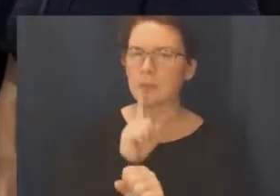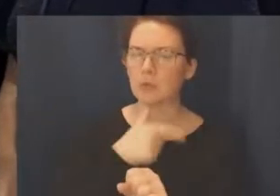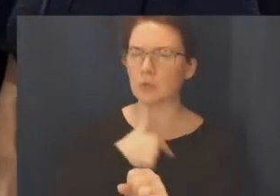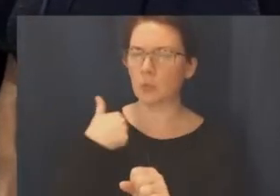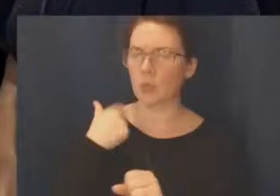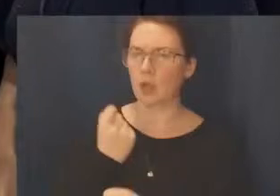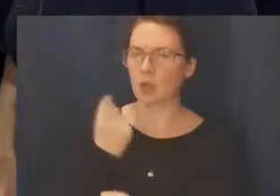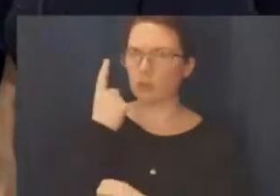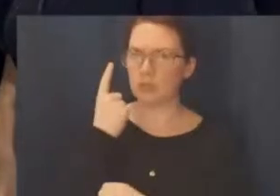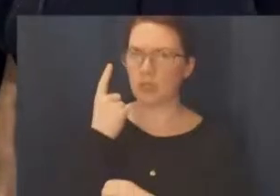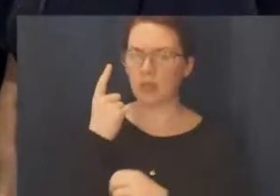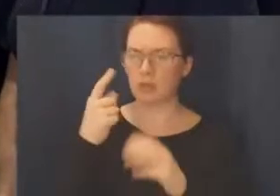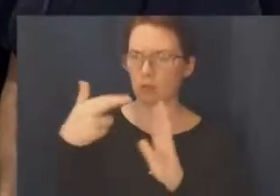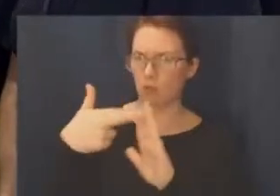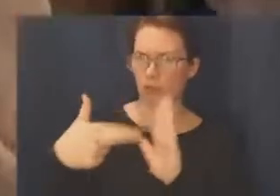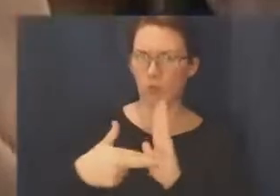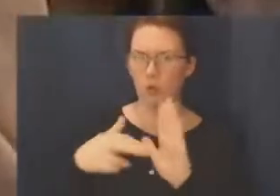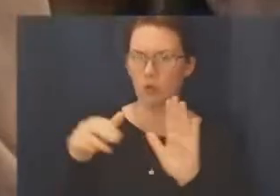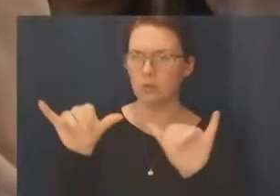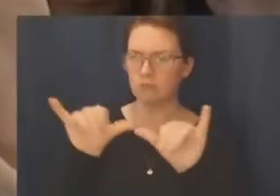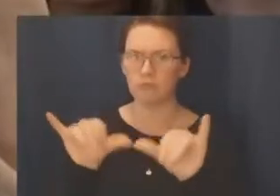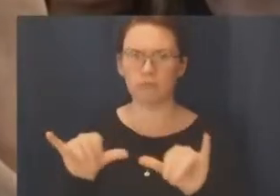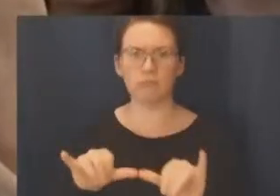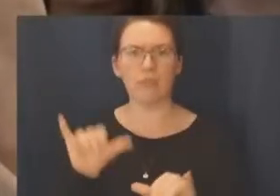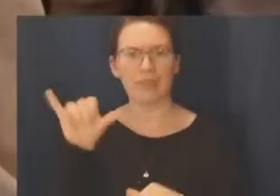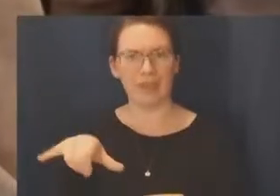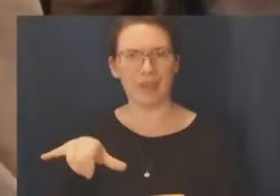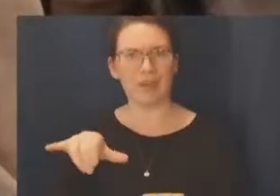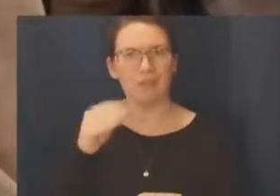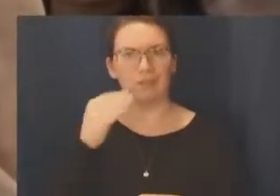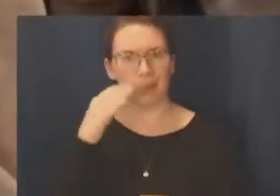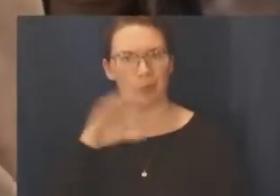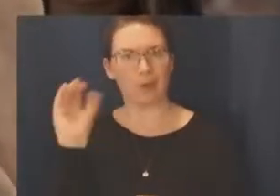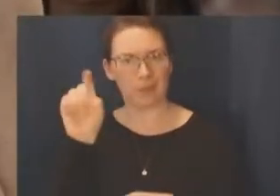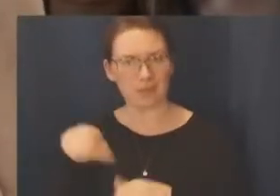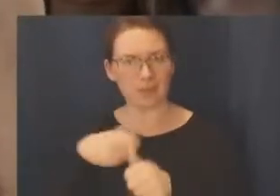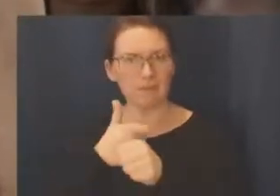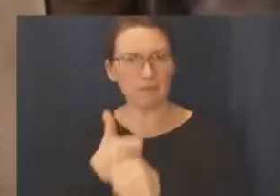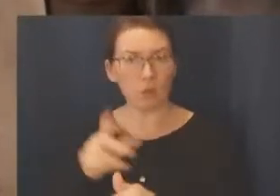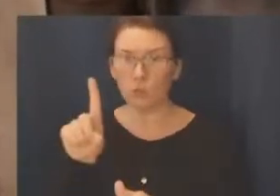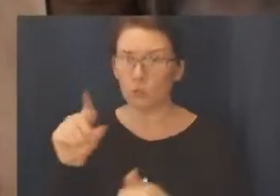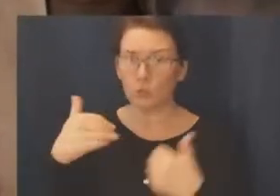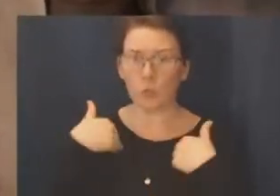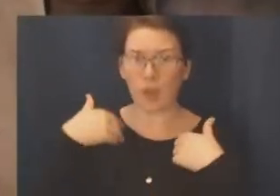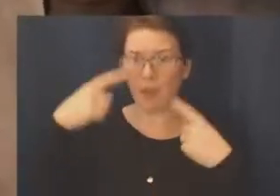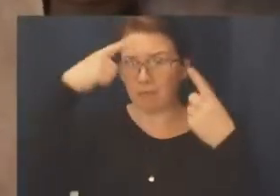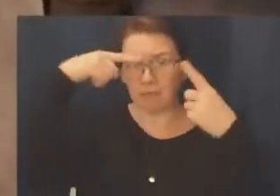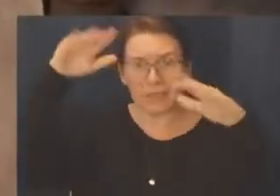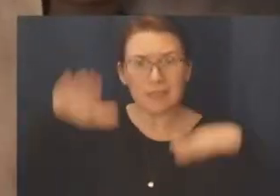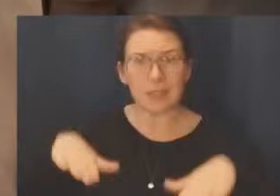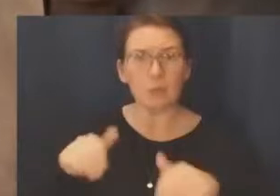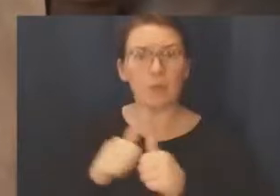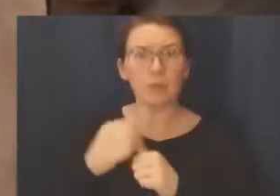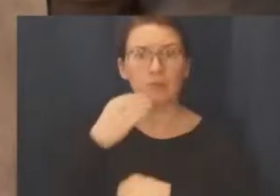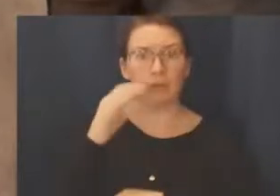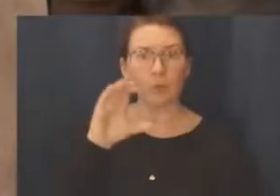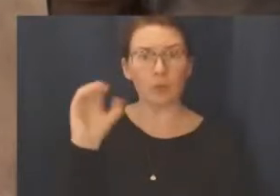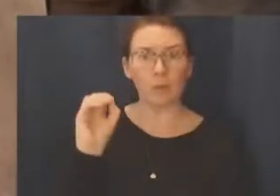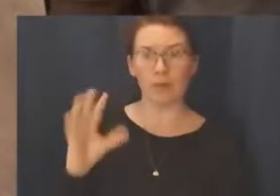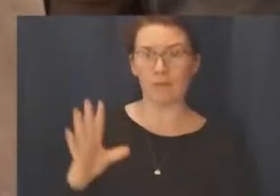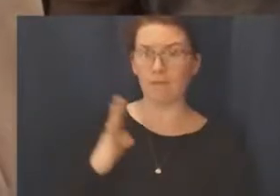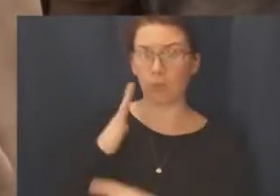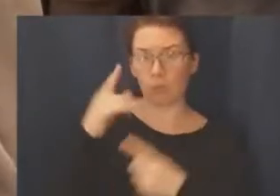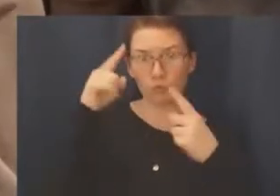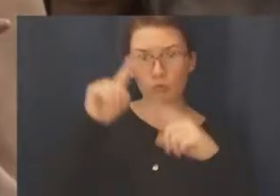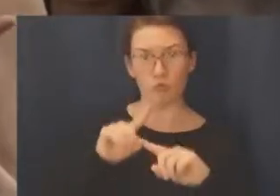food companies. Do you actually have a settlement with the food companies and a formal agreement for them